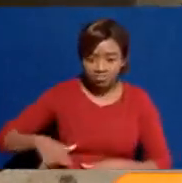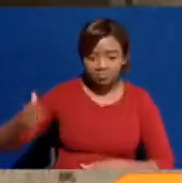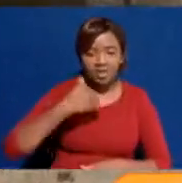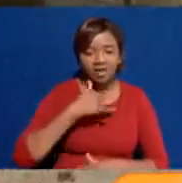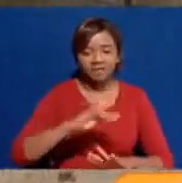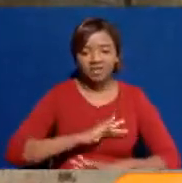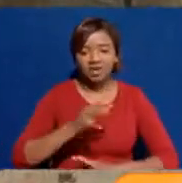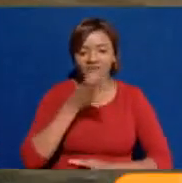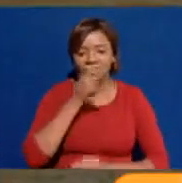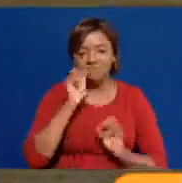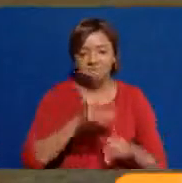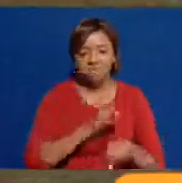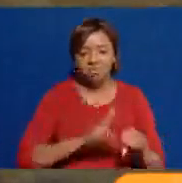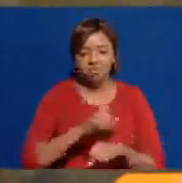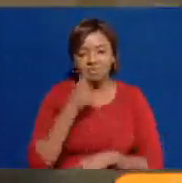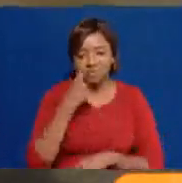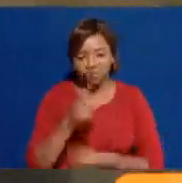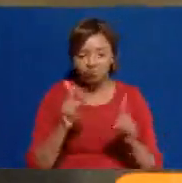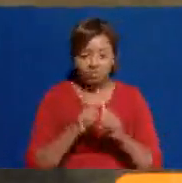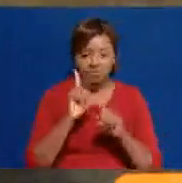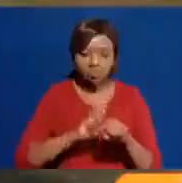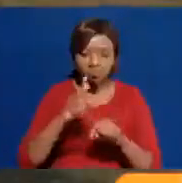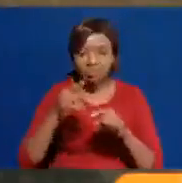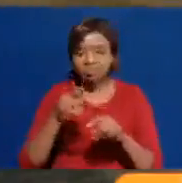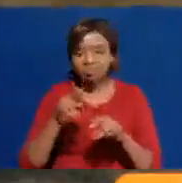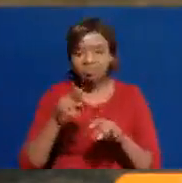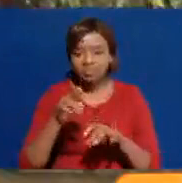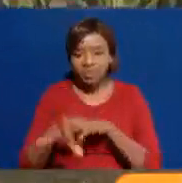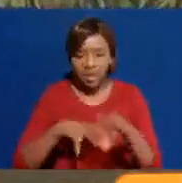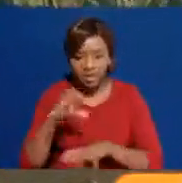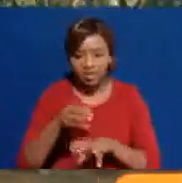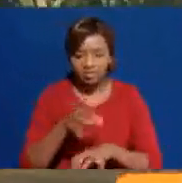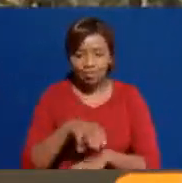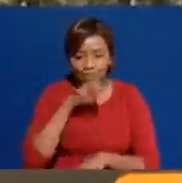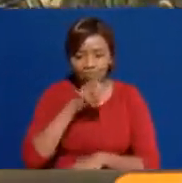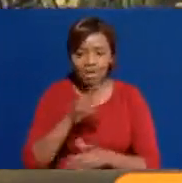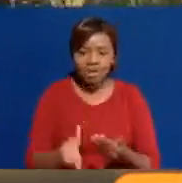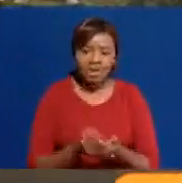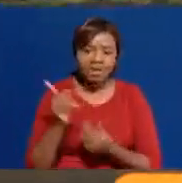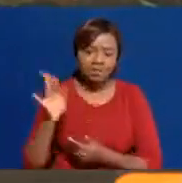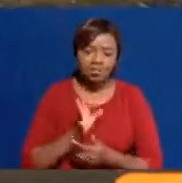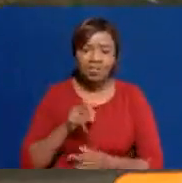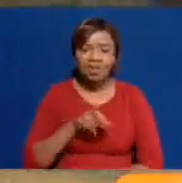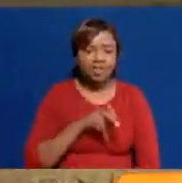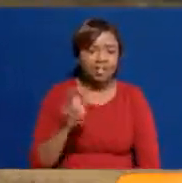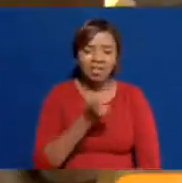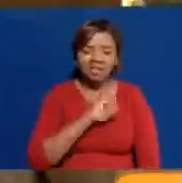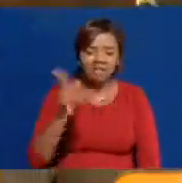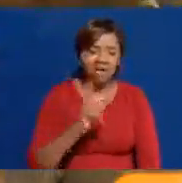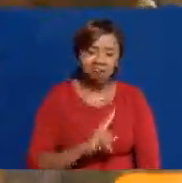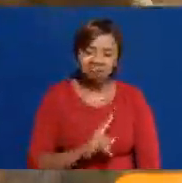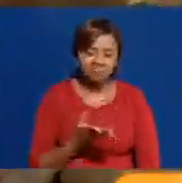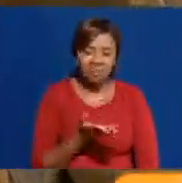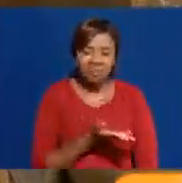water for domestic use and their animals, and have saved many a woman the long treks in search of their precious liquid.